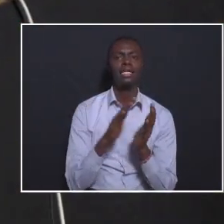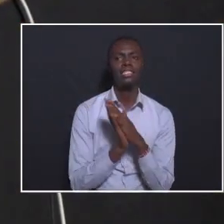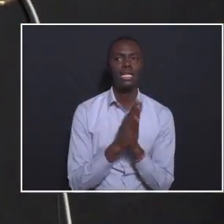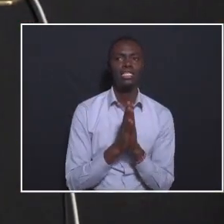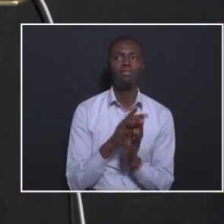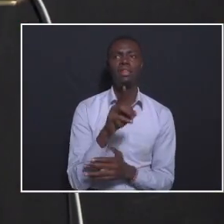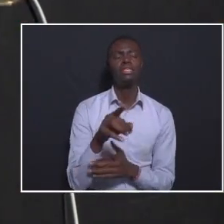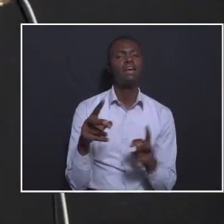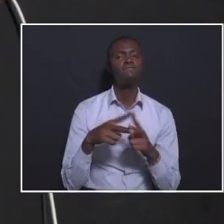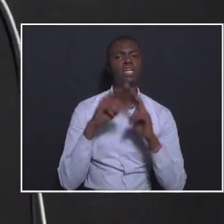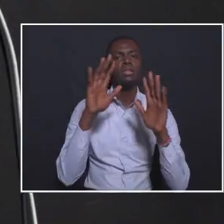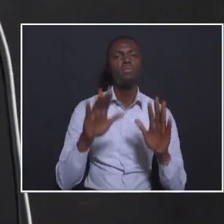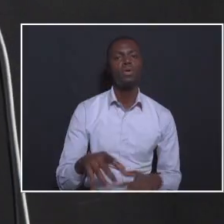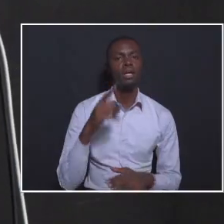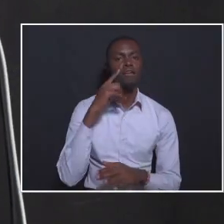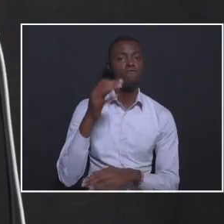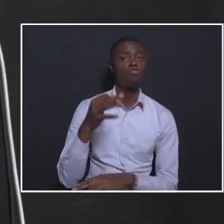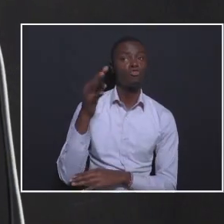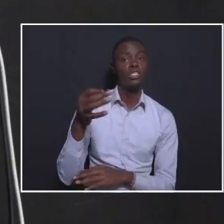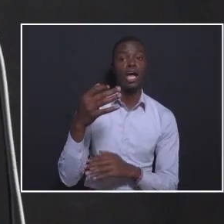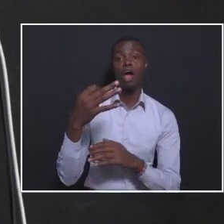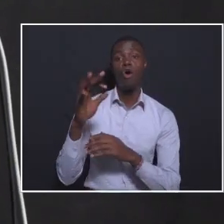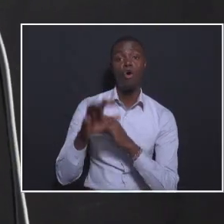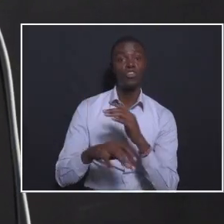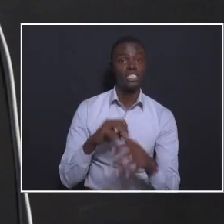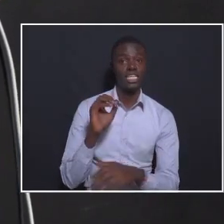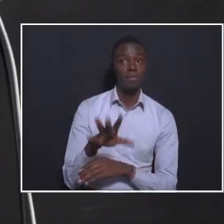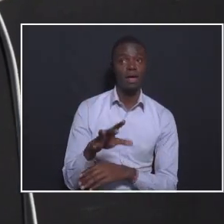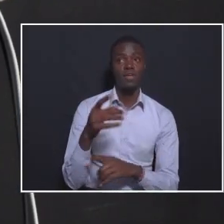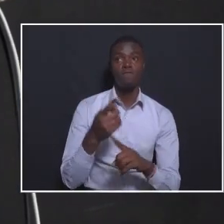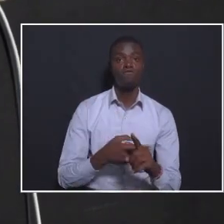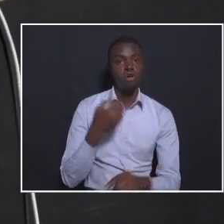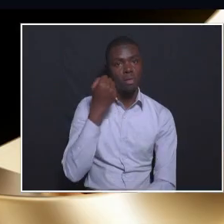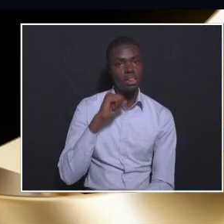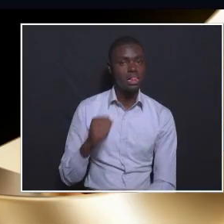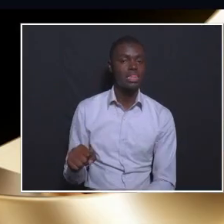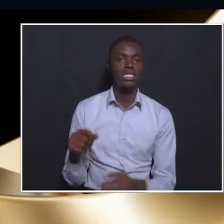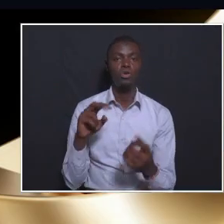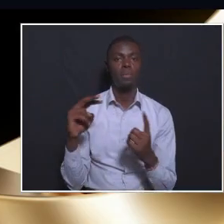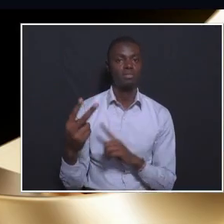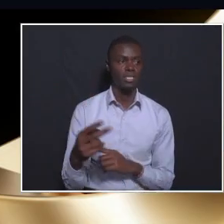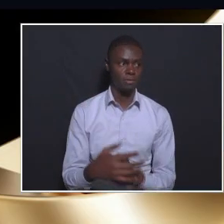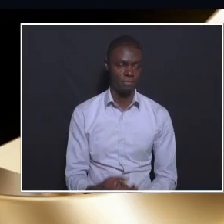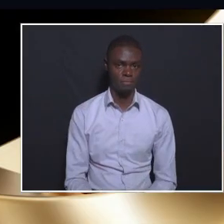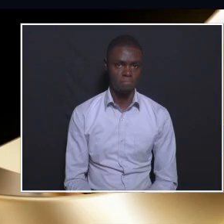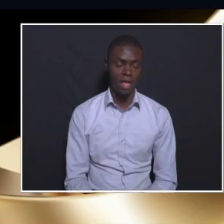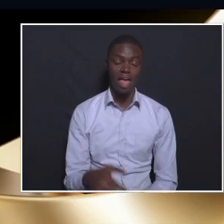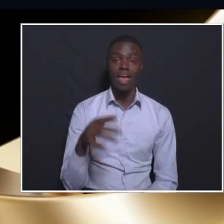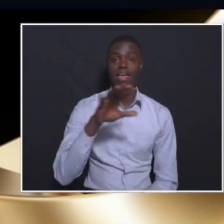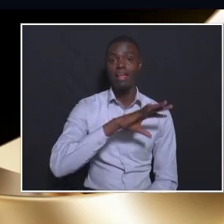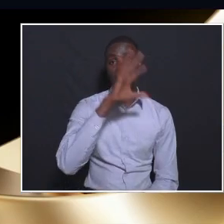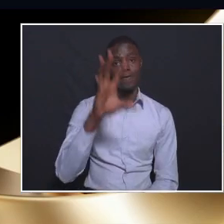very crucial things for the future of cinema from the sound perspective here in